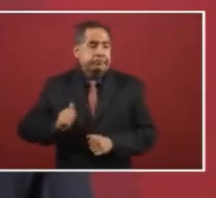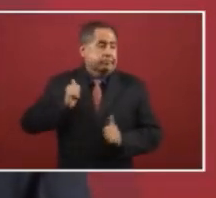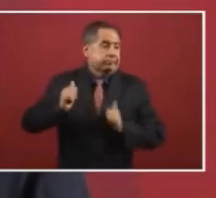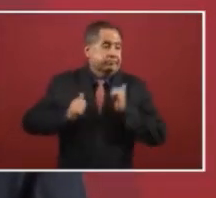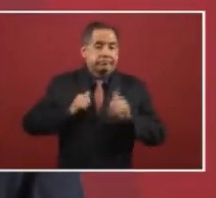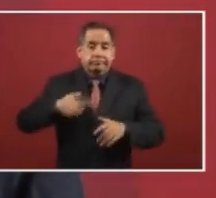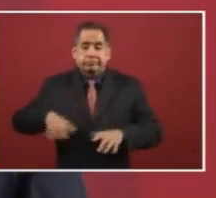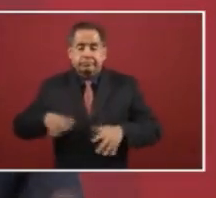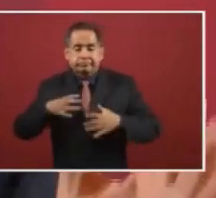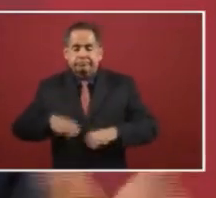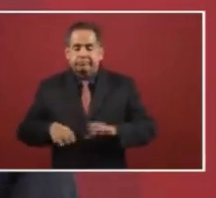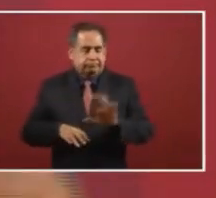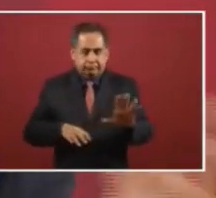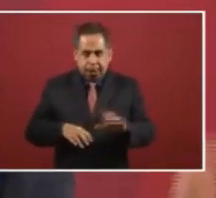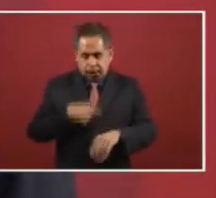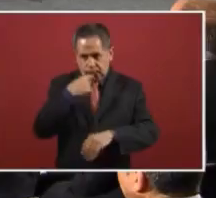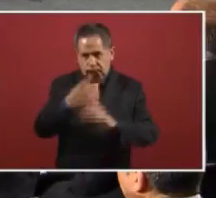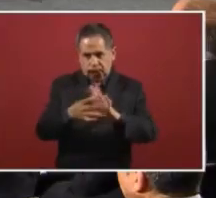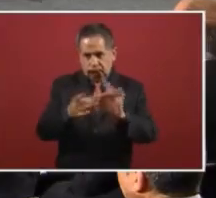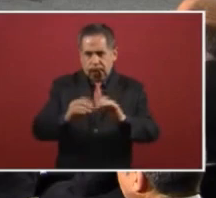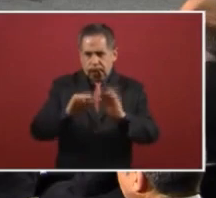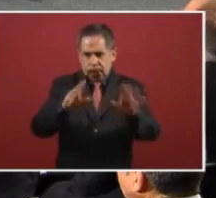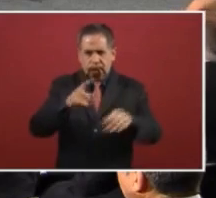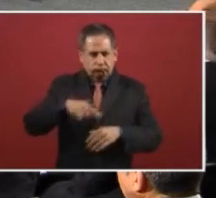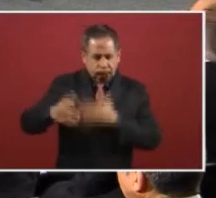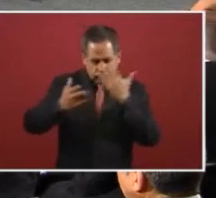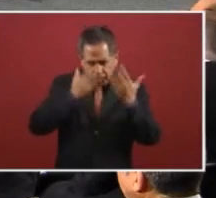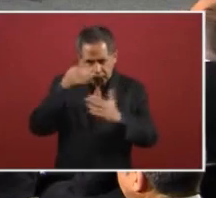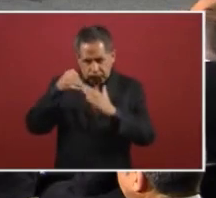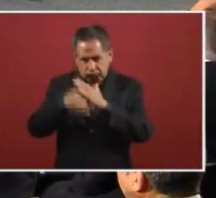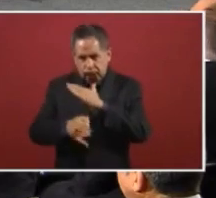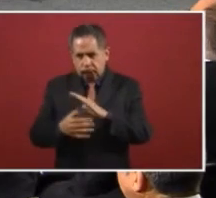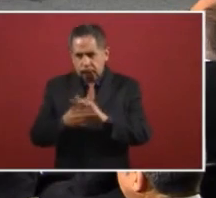so they don't think anybody was taken advantage of.